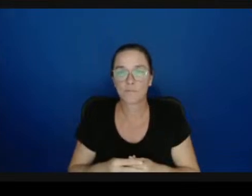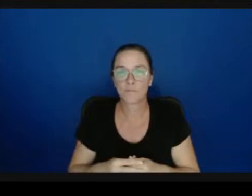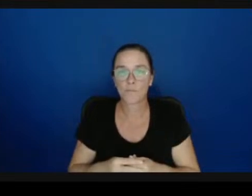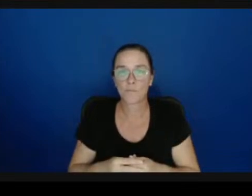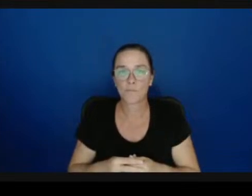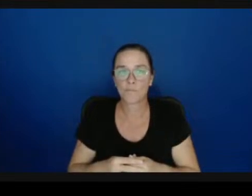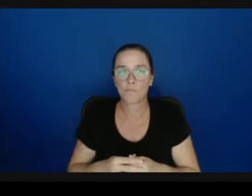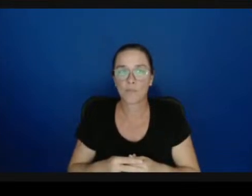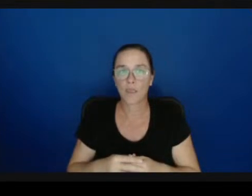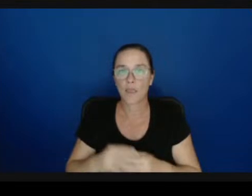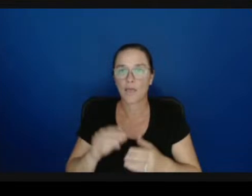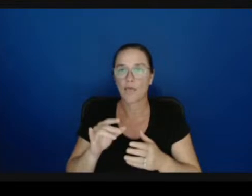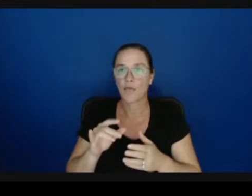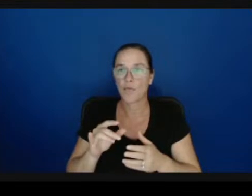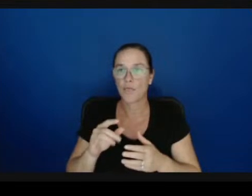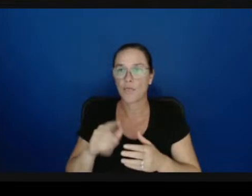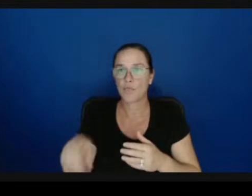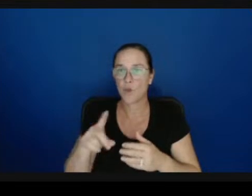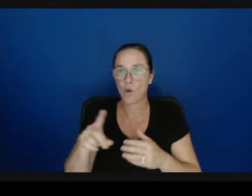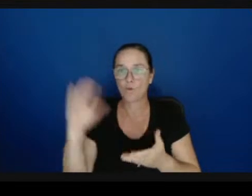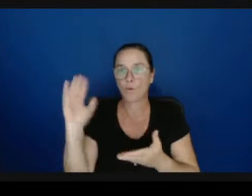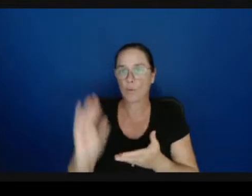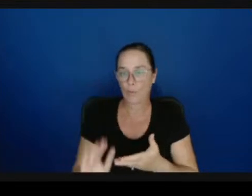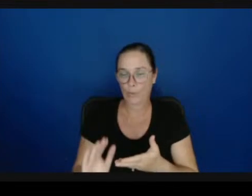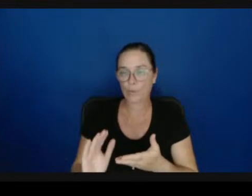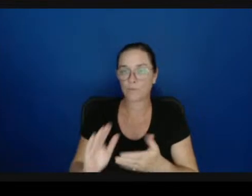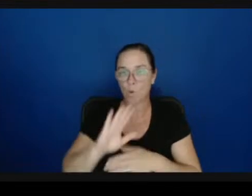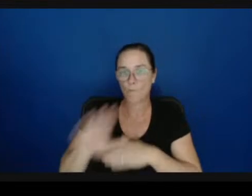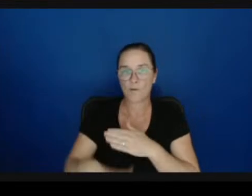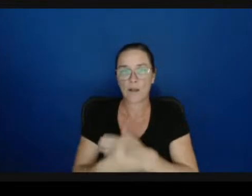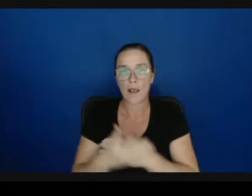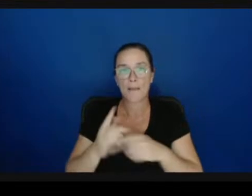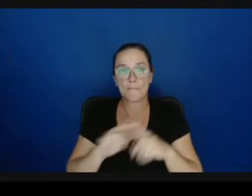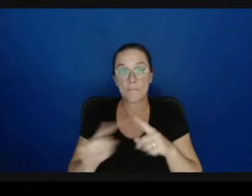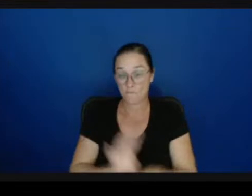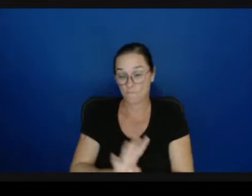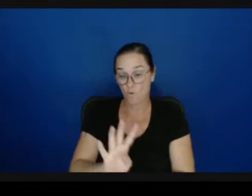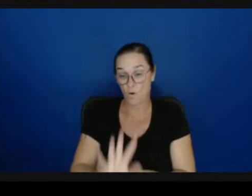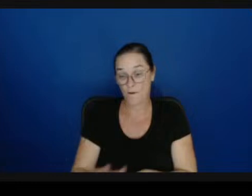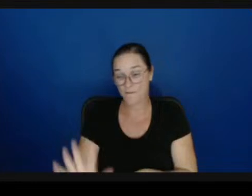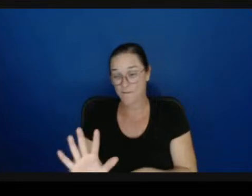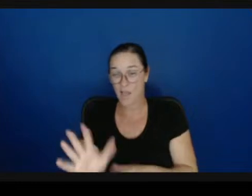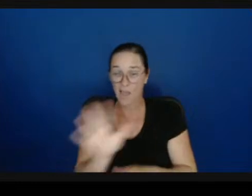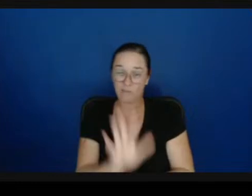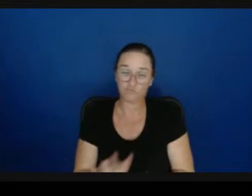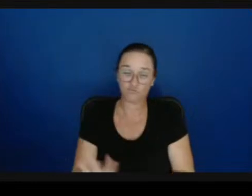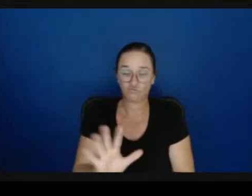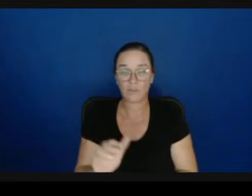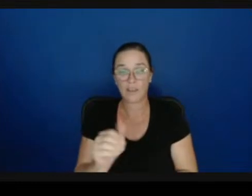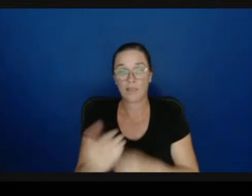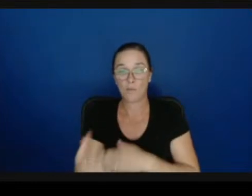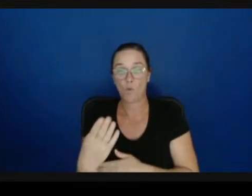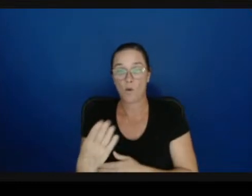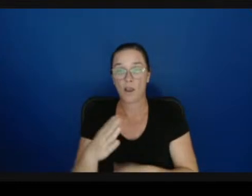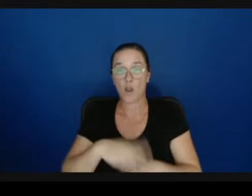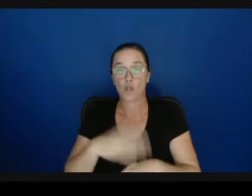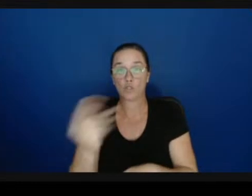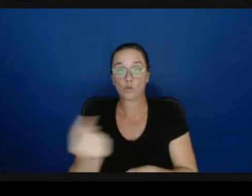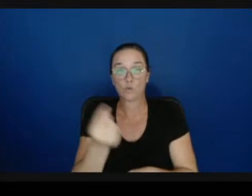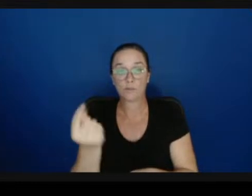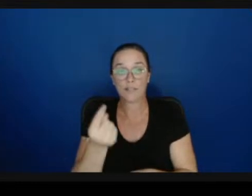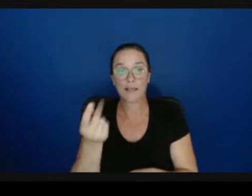Those decrease overnight, but between 4 and 5 a.m. on Tuesday, they see a combination